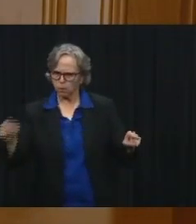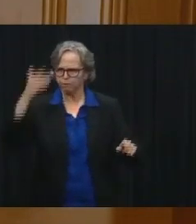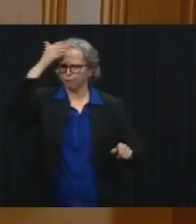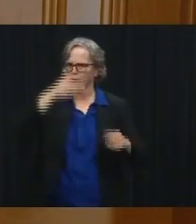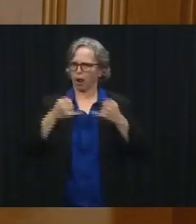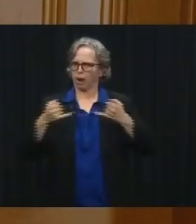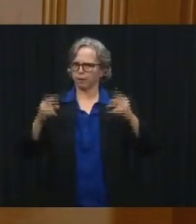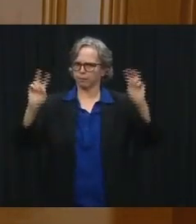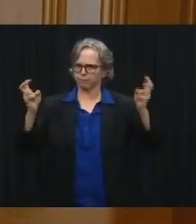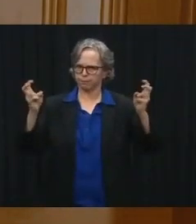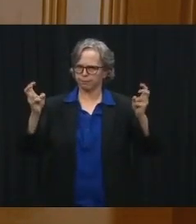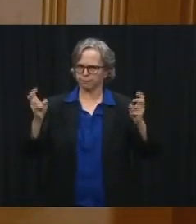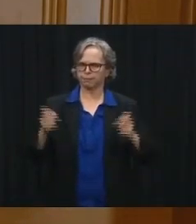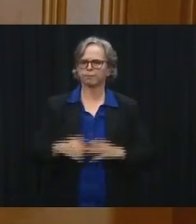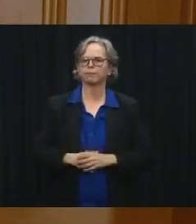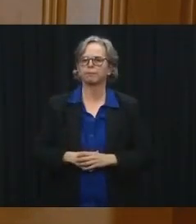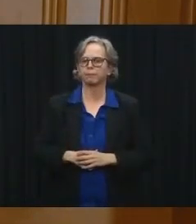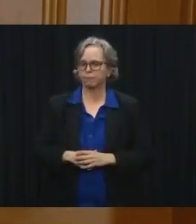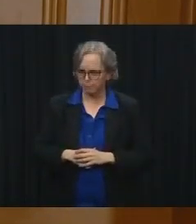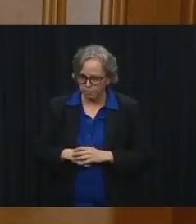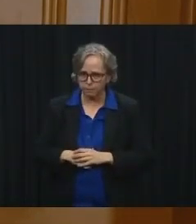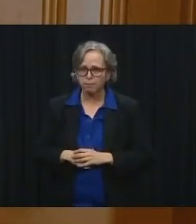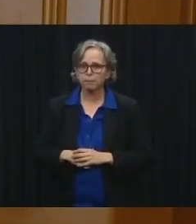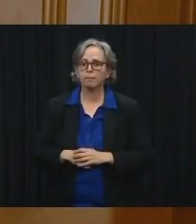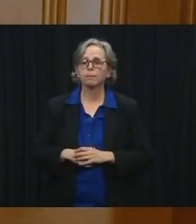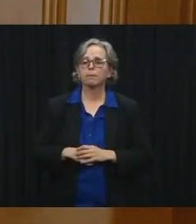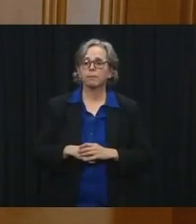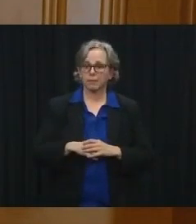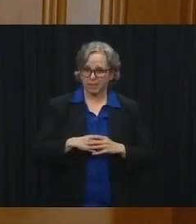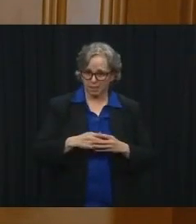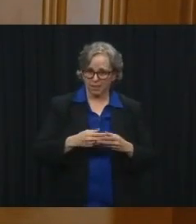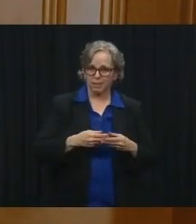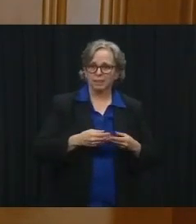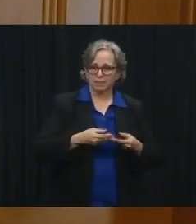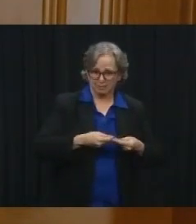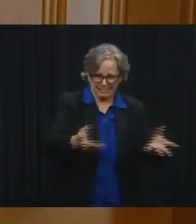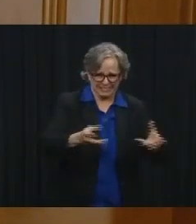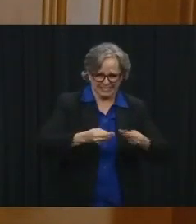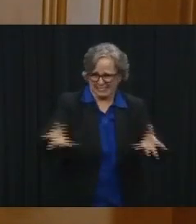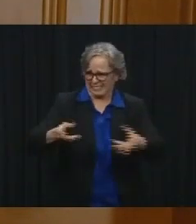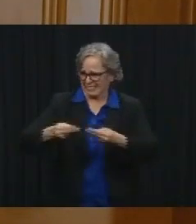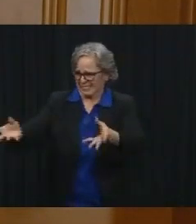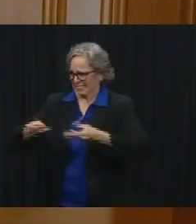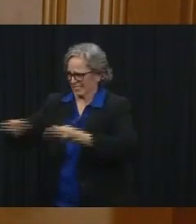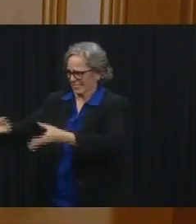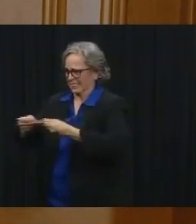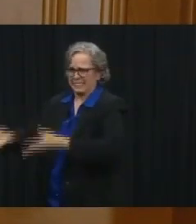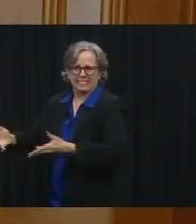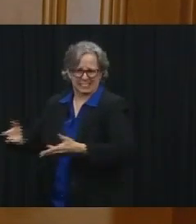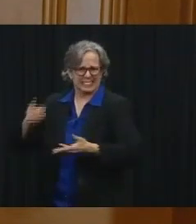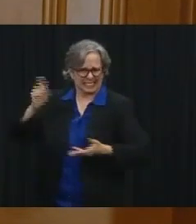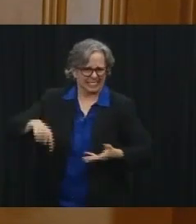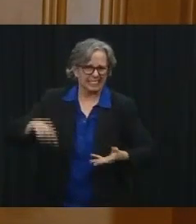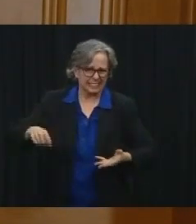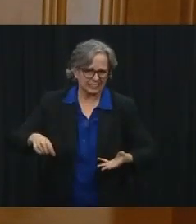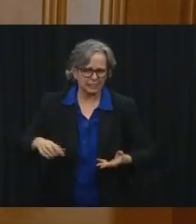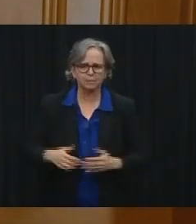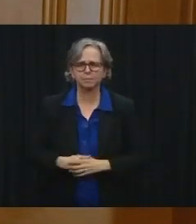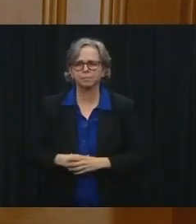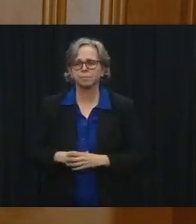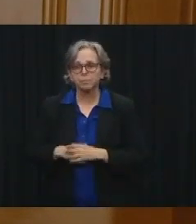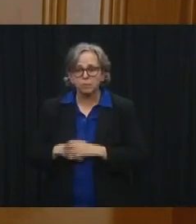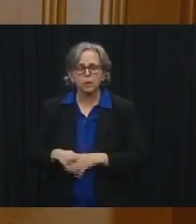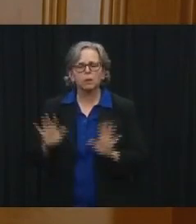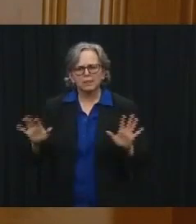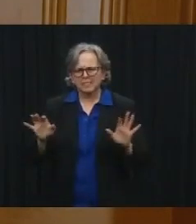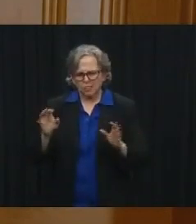timely manner. Just to give you some perspective, over a 24-hour period, on average,